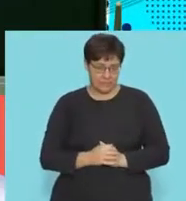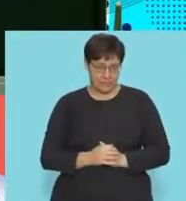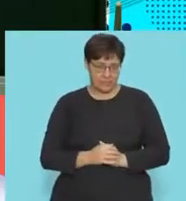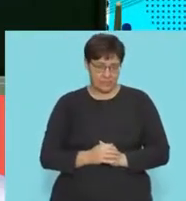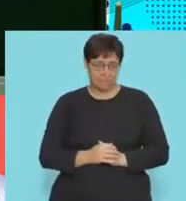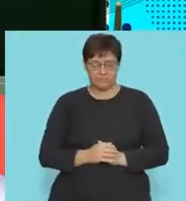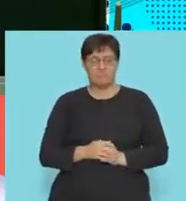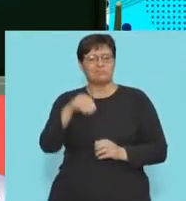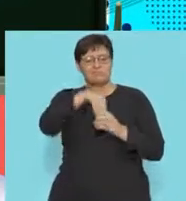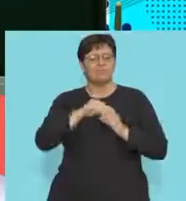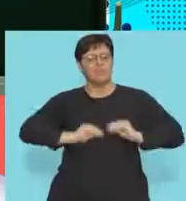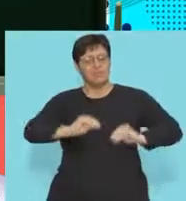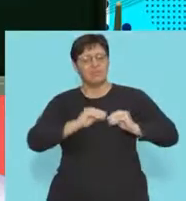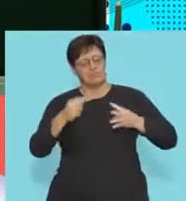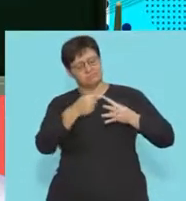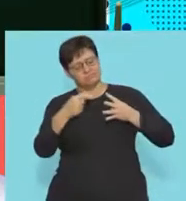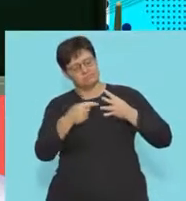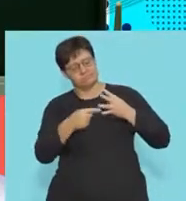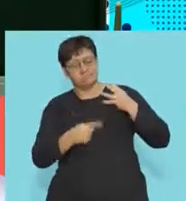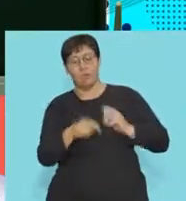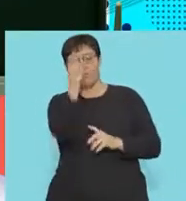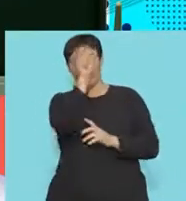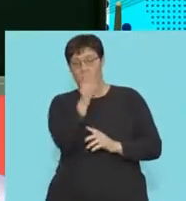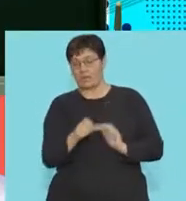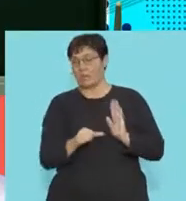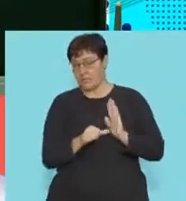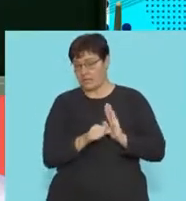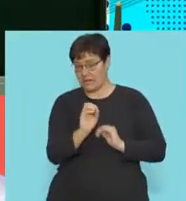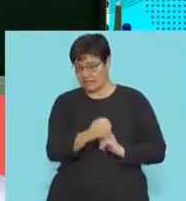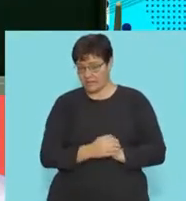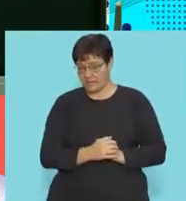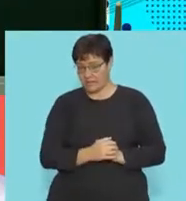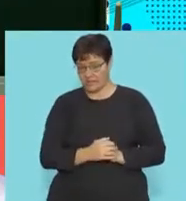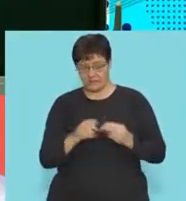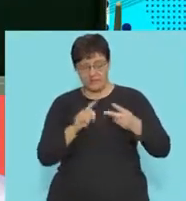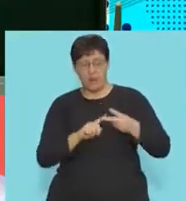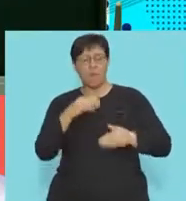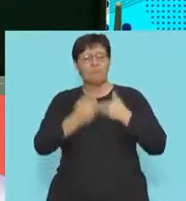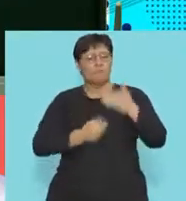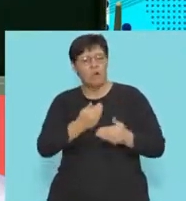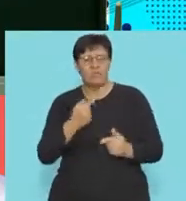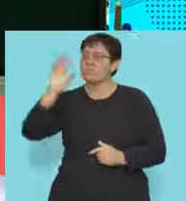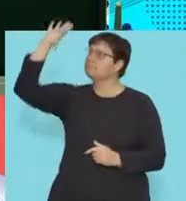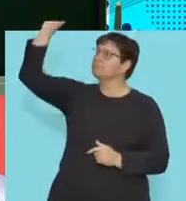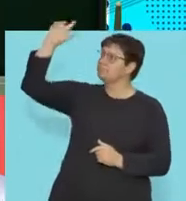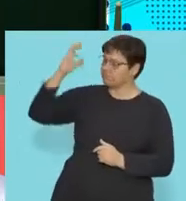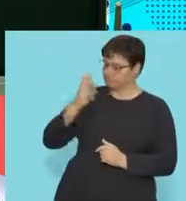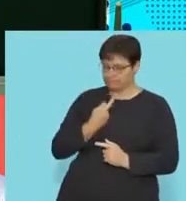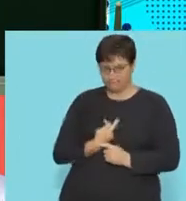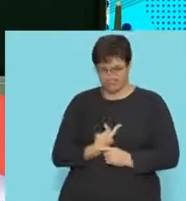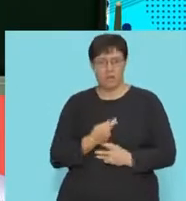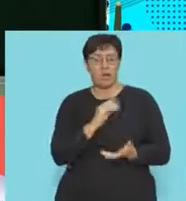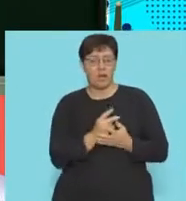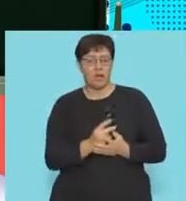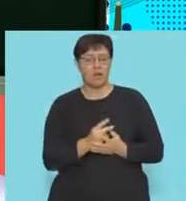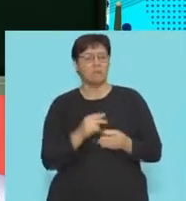some time in our lesson going through some important terminology. We will look at the process of photosynthesis, which organelle